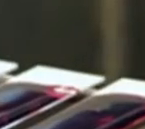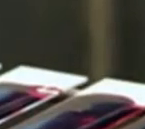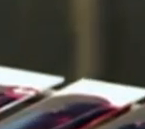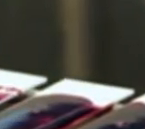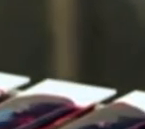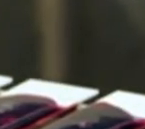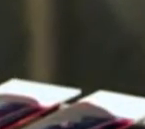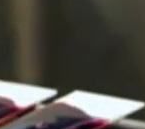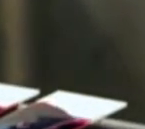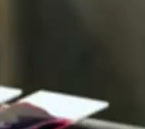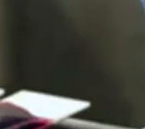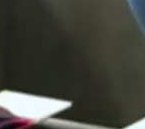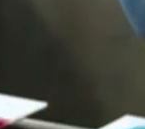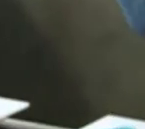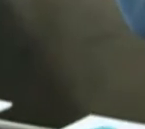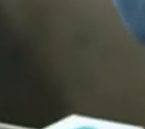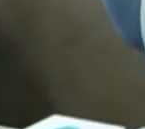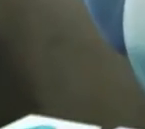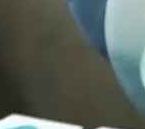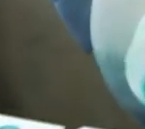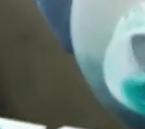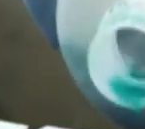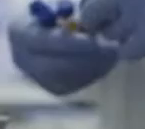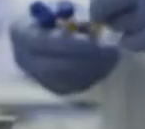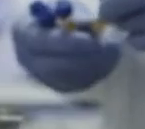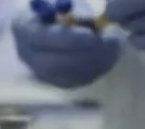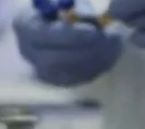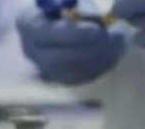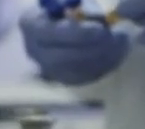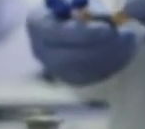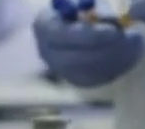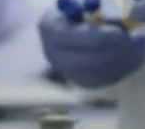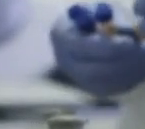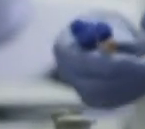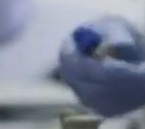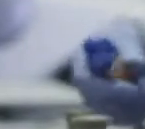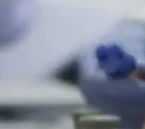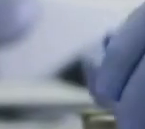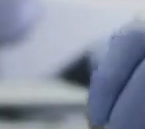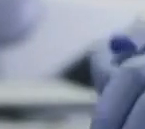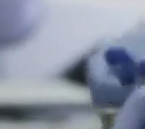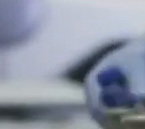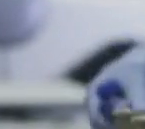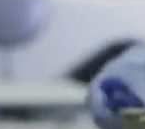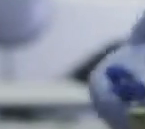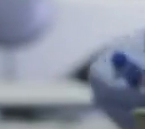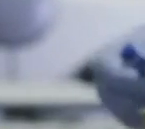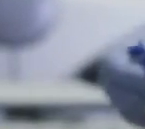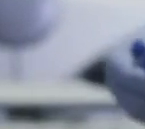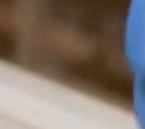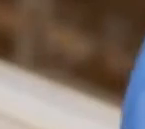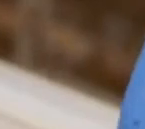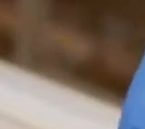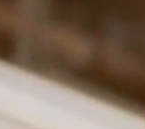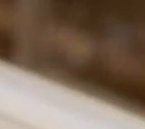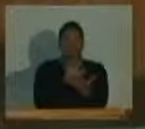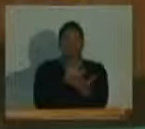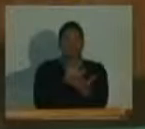And Mr. Smith also raised doubts about the integrity of the current forensic lab to store DNA samples.